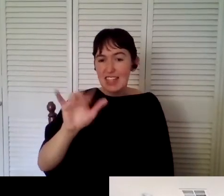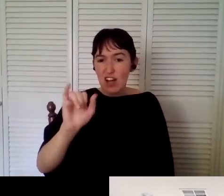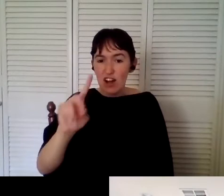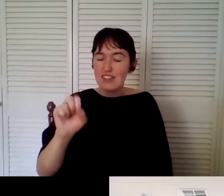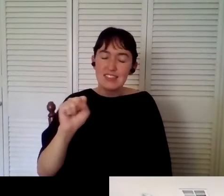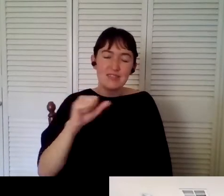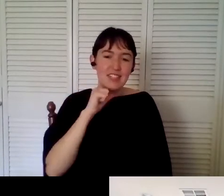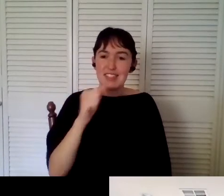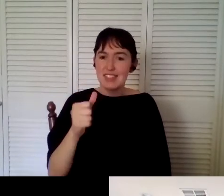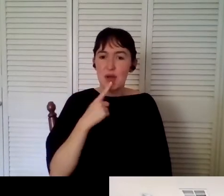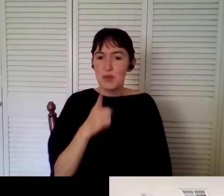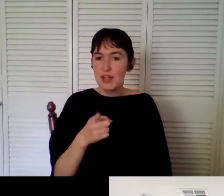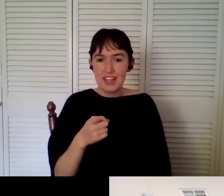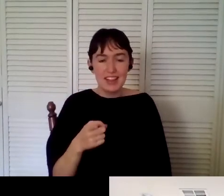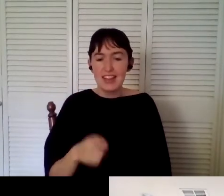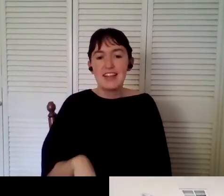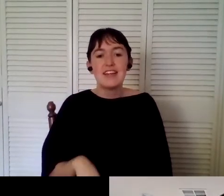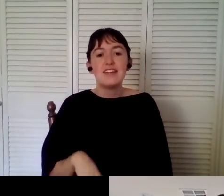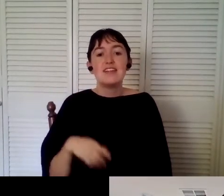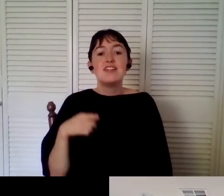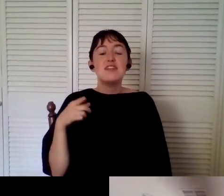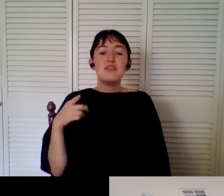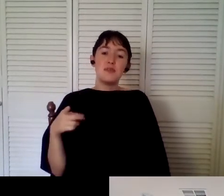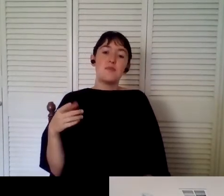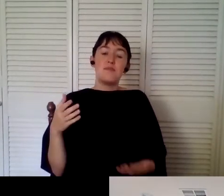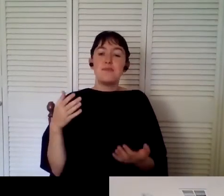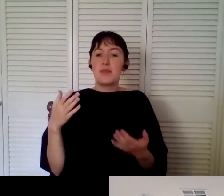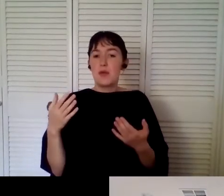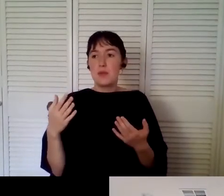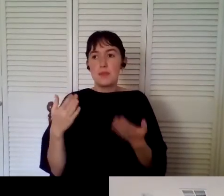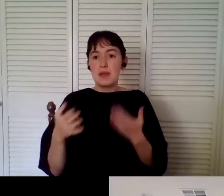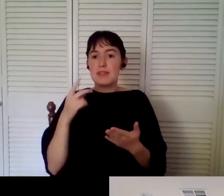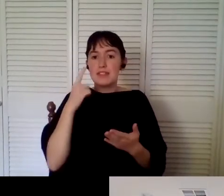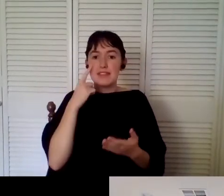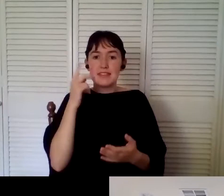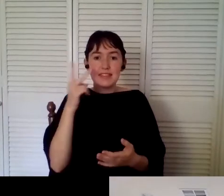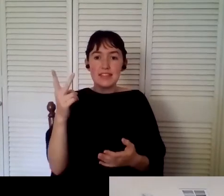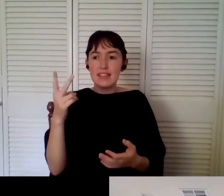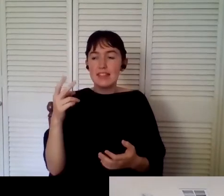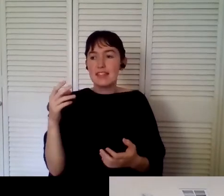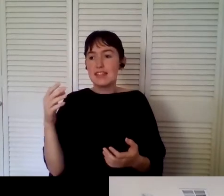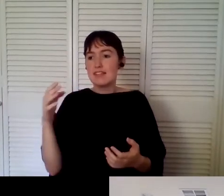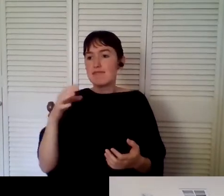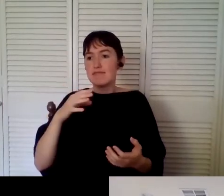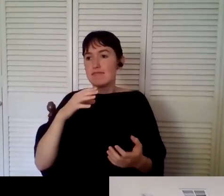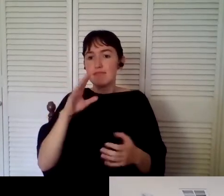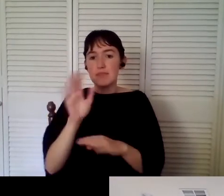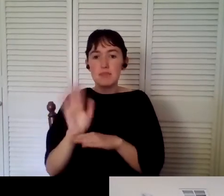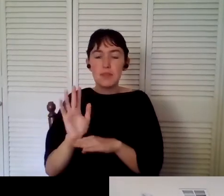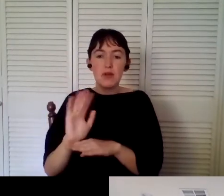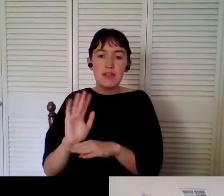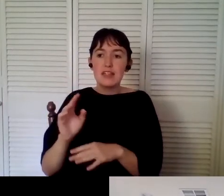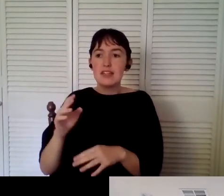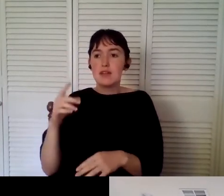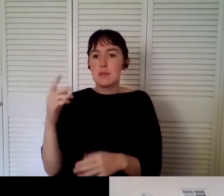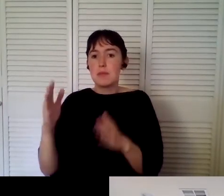they're hunting buffalo or woolly mammoth by like throwing a spear like that. Which just doesn't happen. When I think